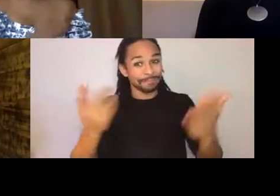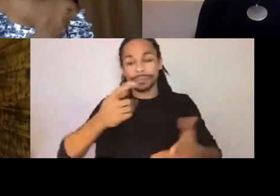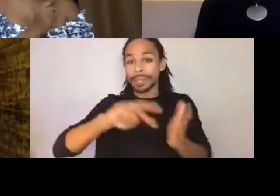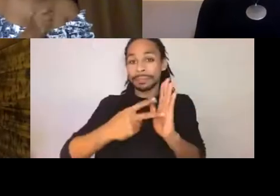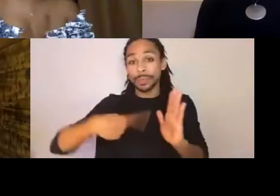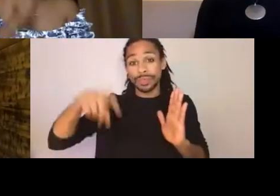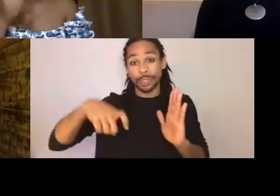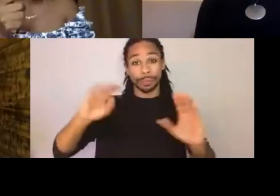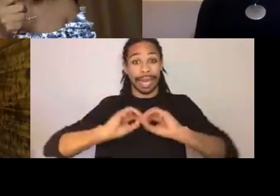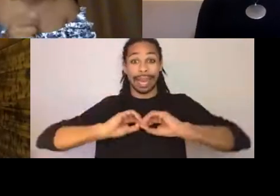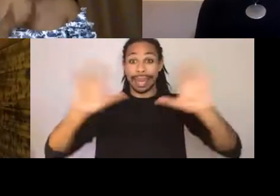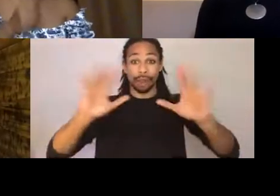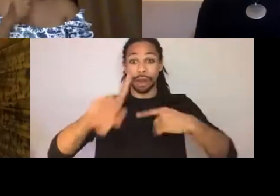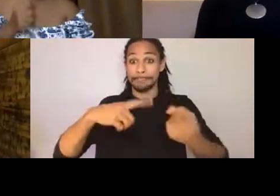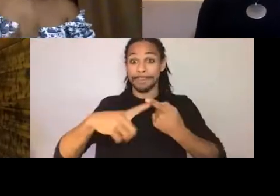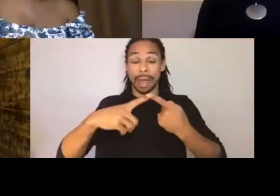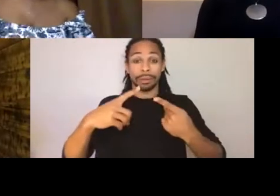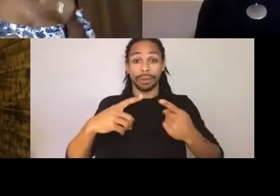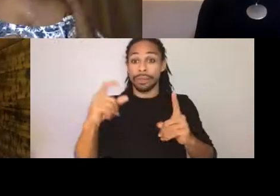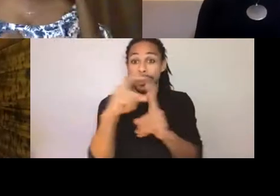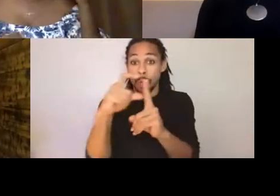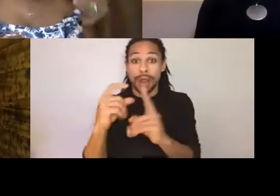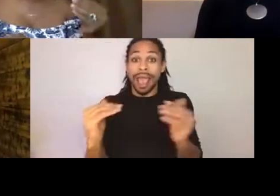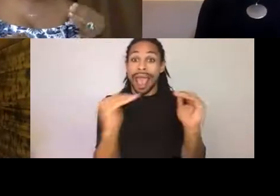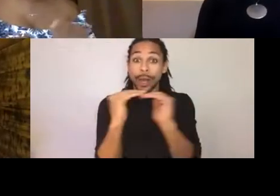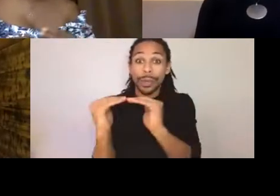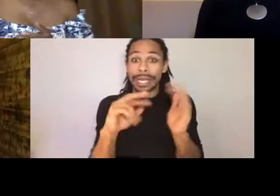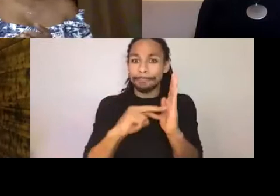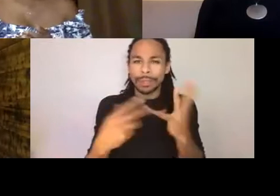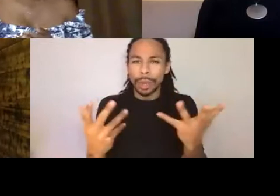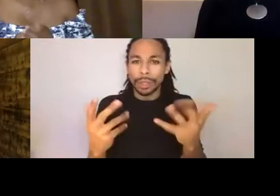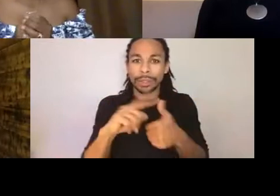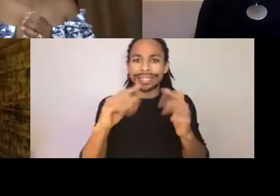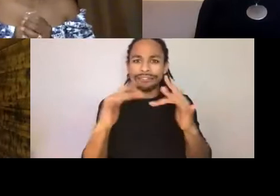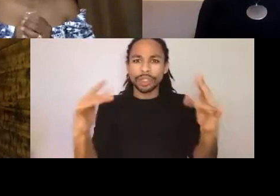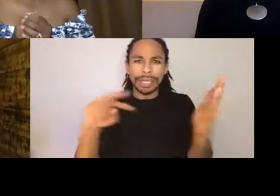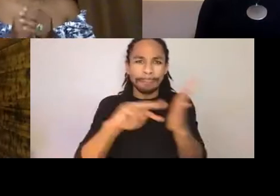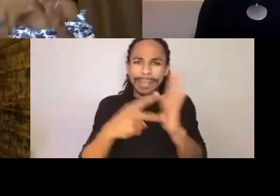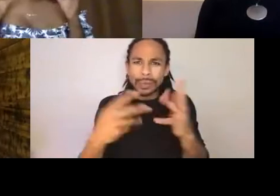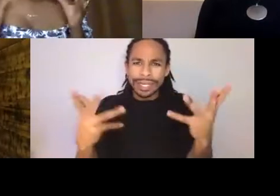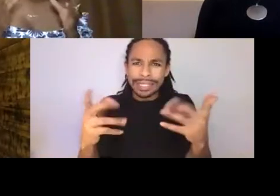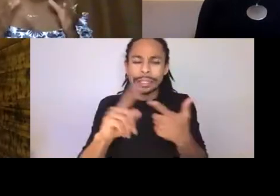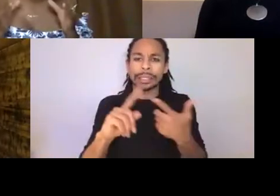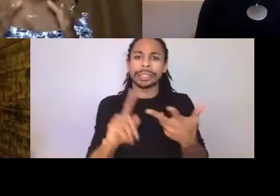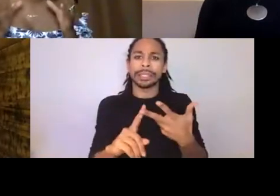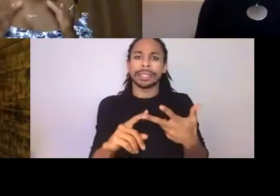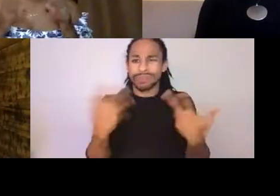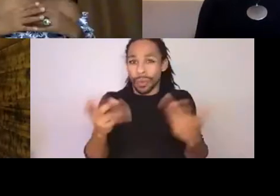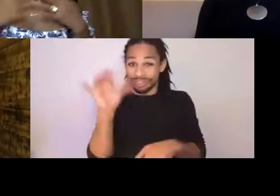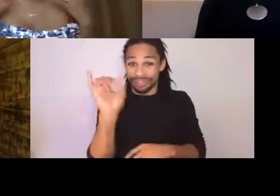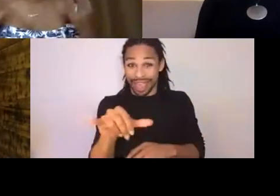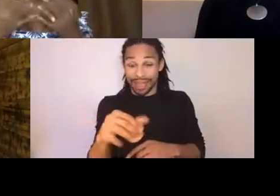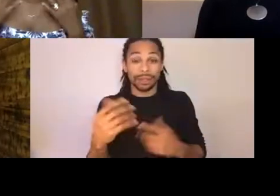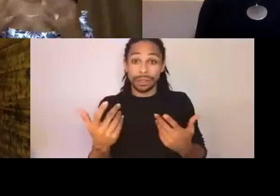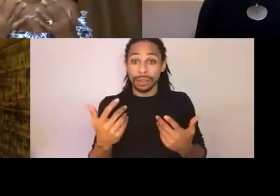we mean when we say equity, what we mean when we say diversity, you know? And so that is what